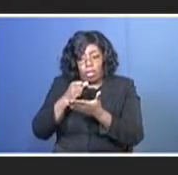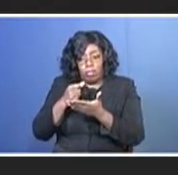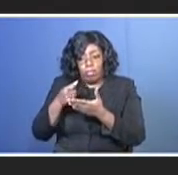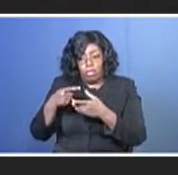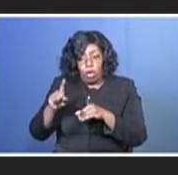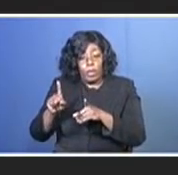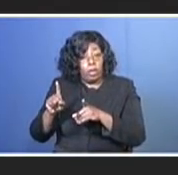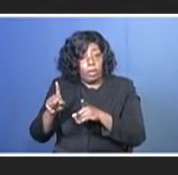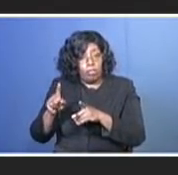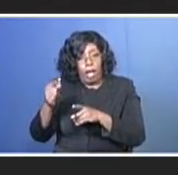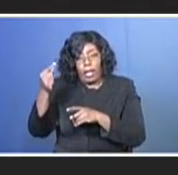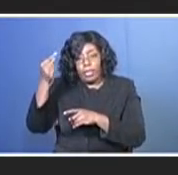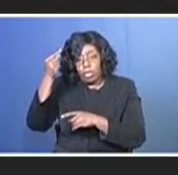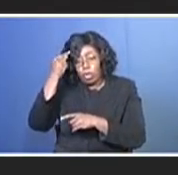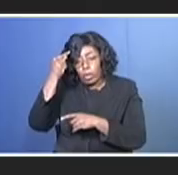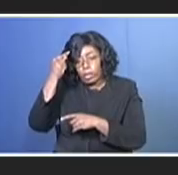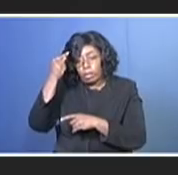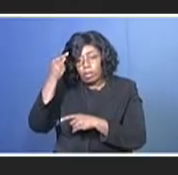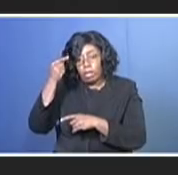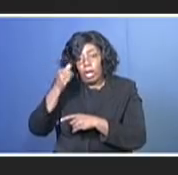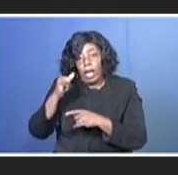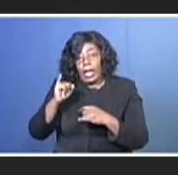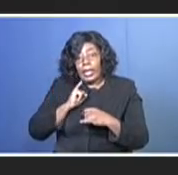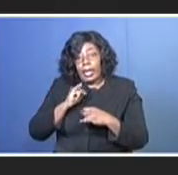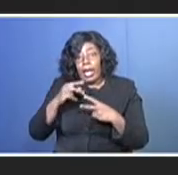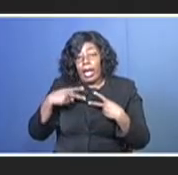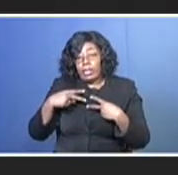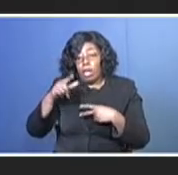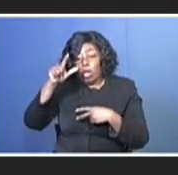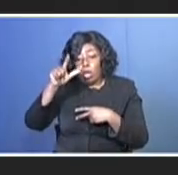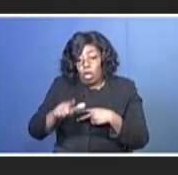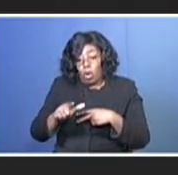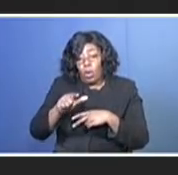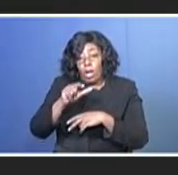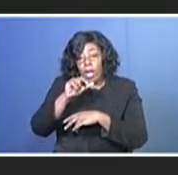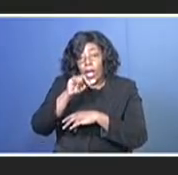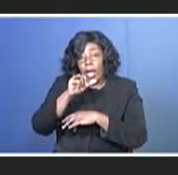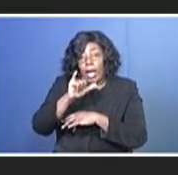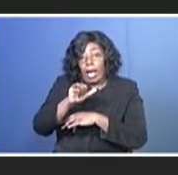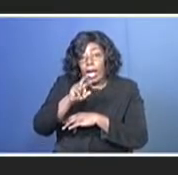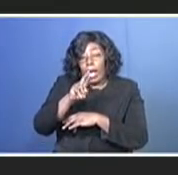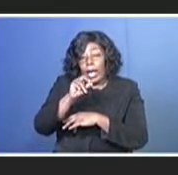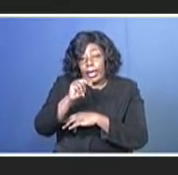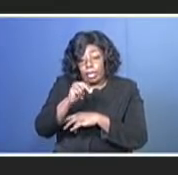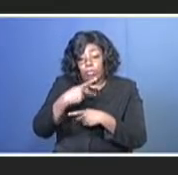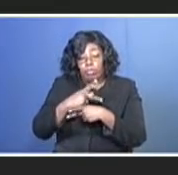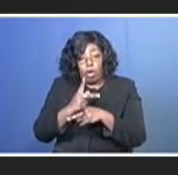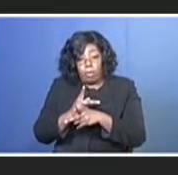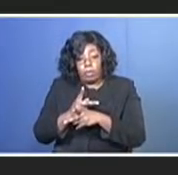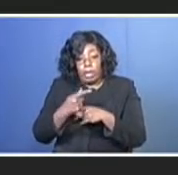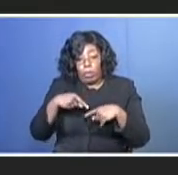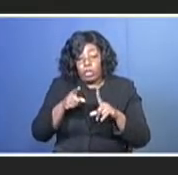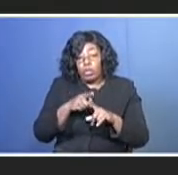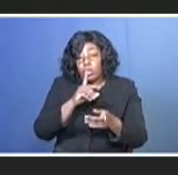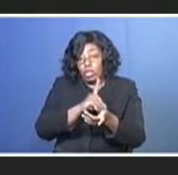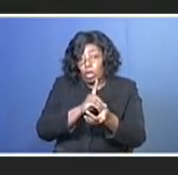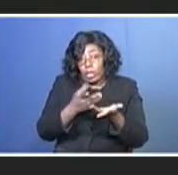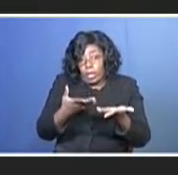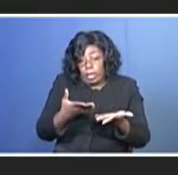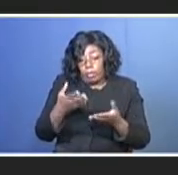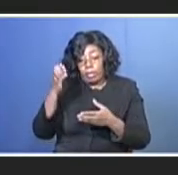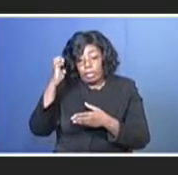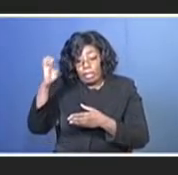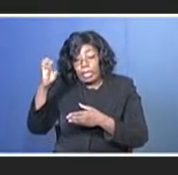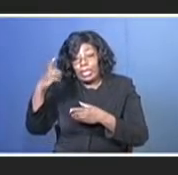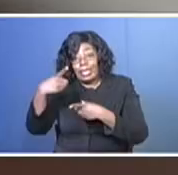I thought I had a low iron problem. Then I went to a local doctor here on the island and he diagnosed